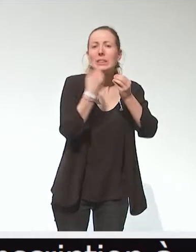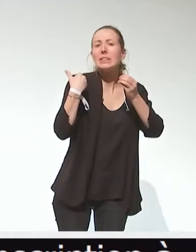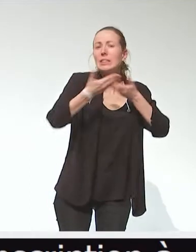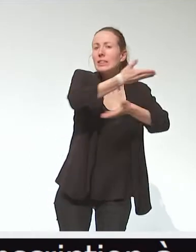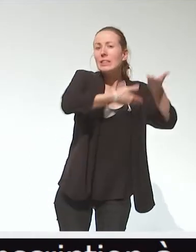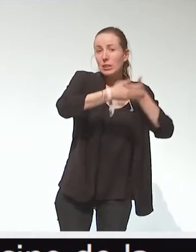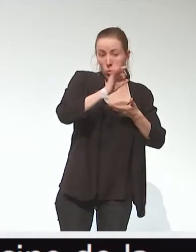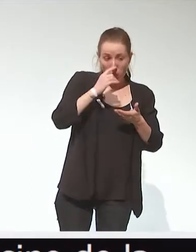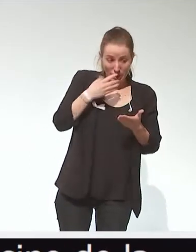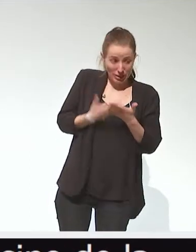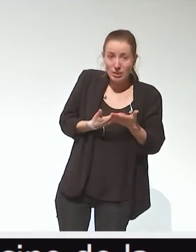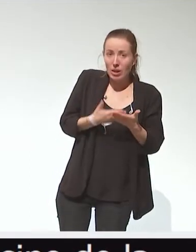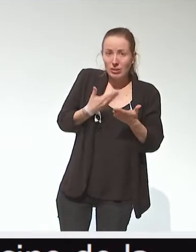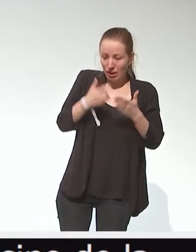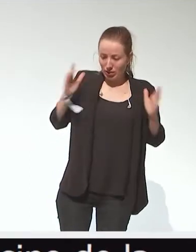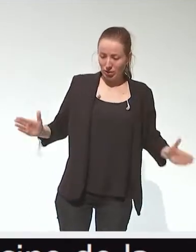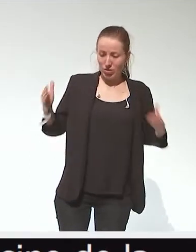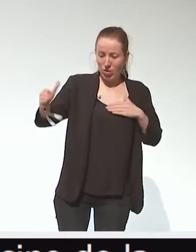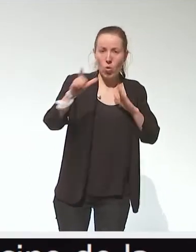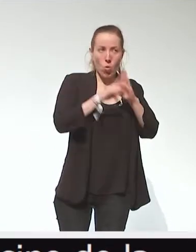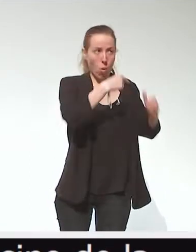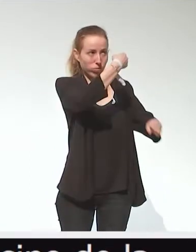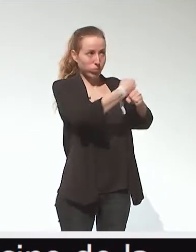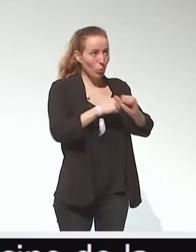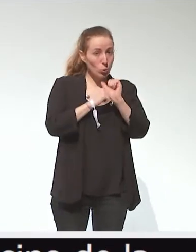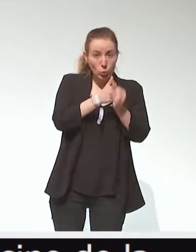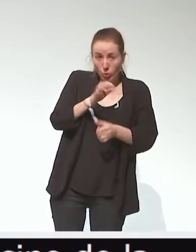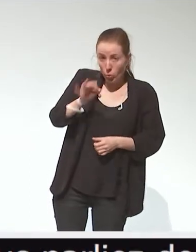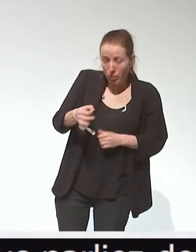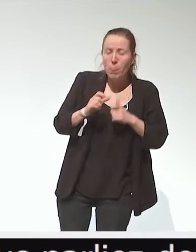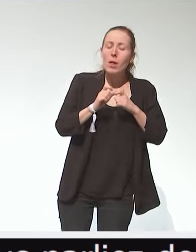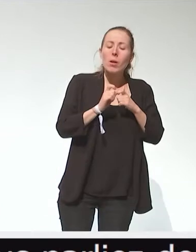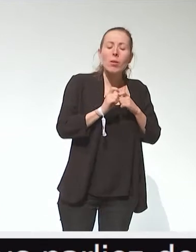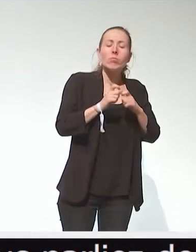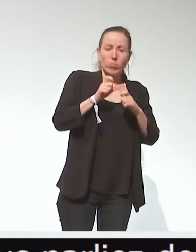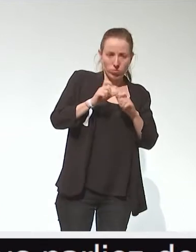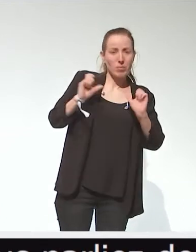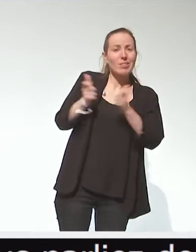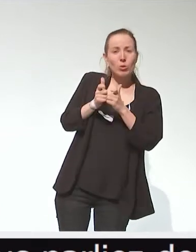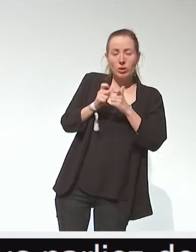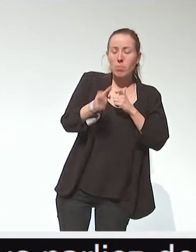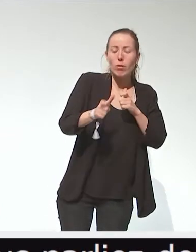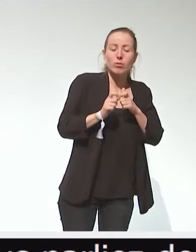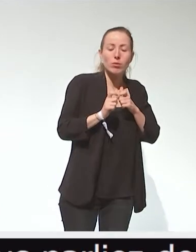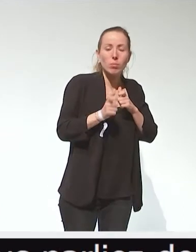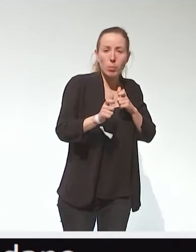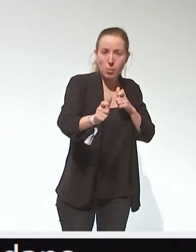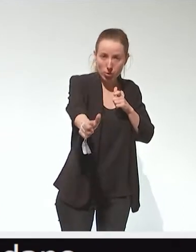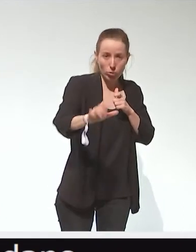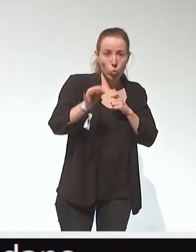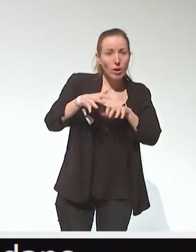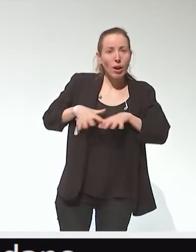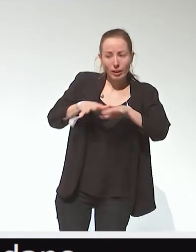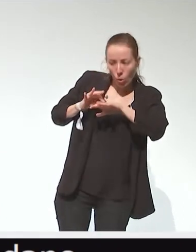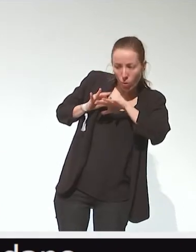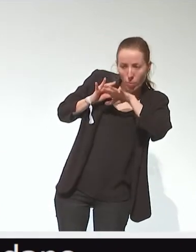implementation of the compensation rights. You were talking about regulations. This is really the implementation of a legal framework. And